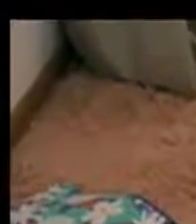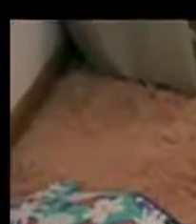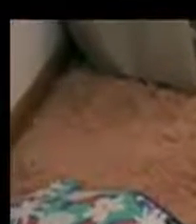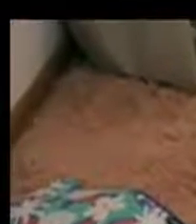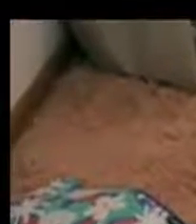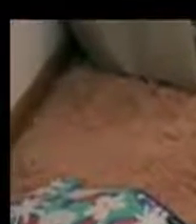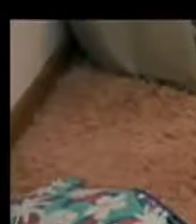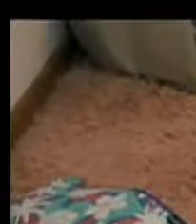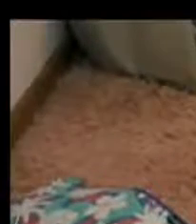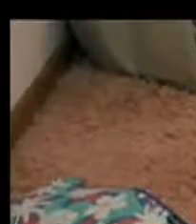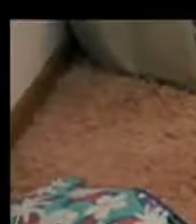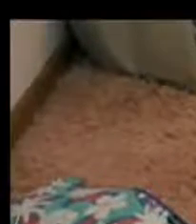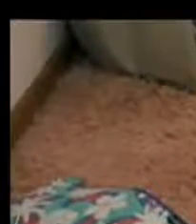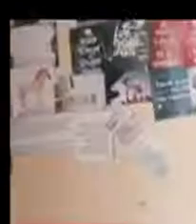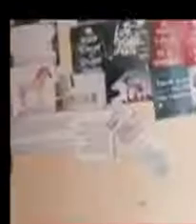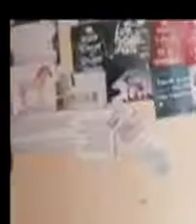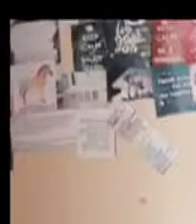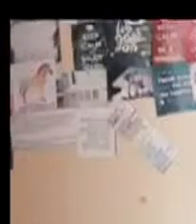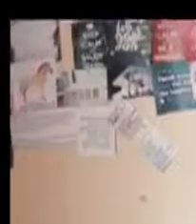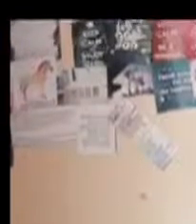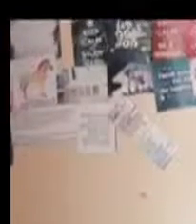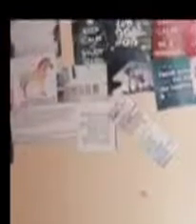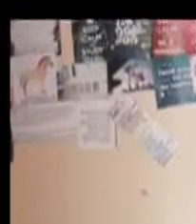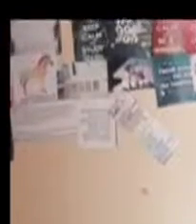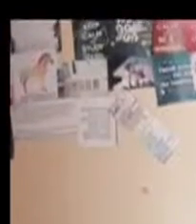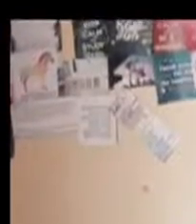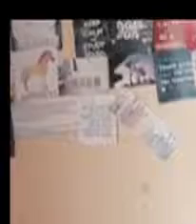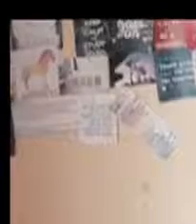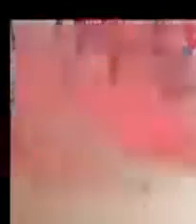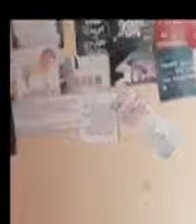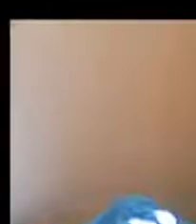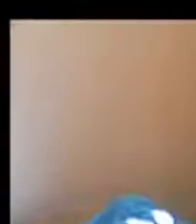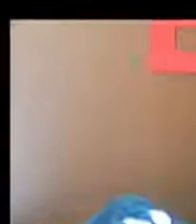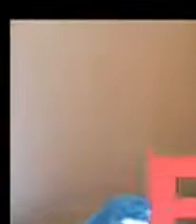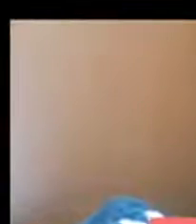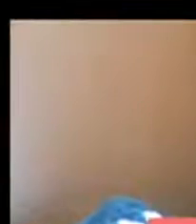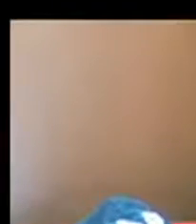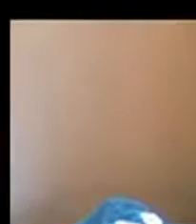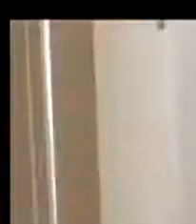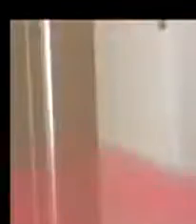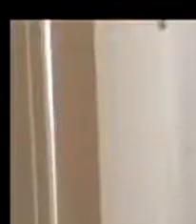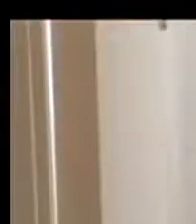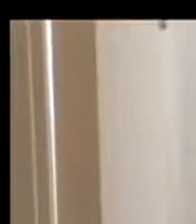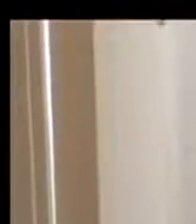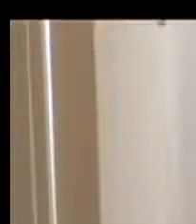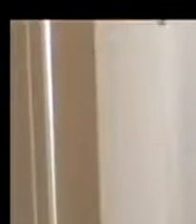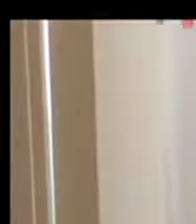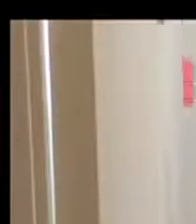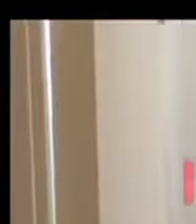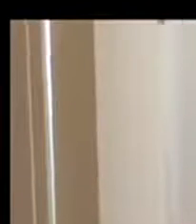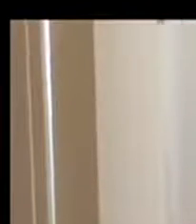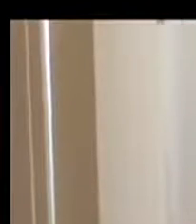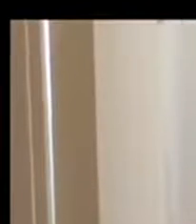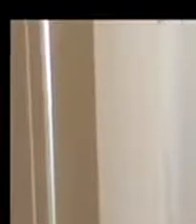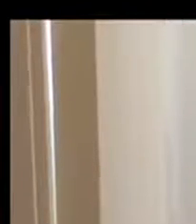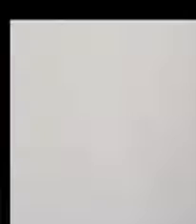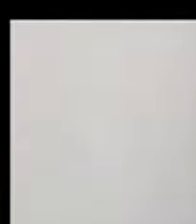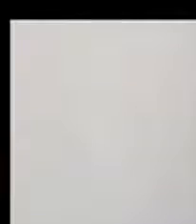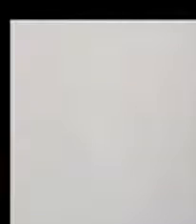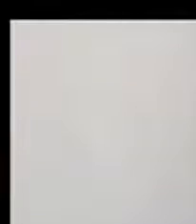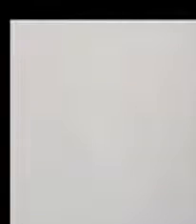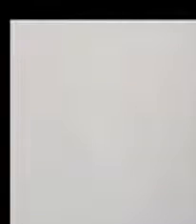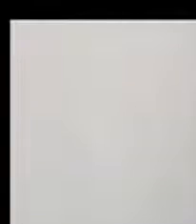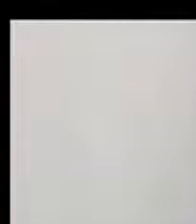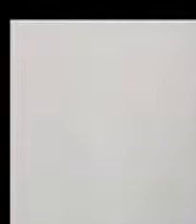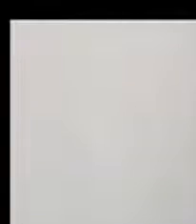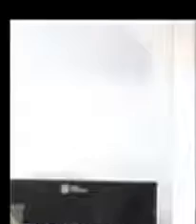kids. Are you in primary school and want to get extra supplementary maths, English and science lessons? Then invite Learning